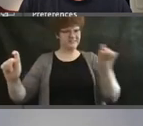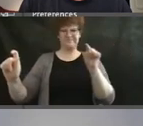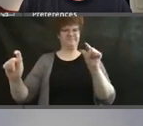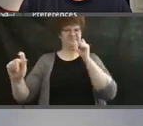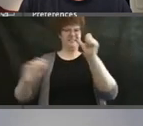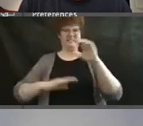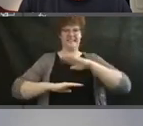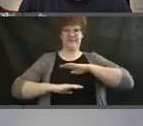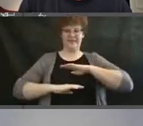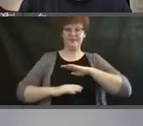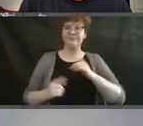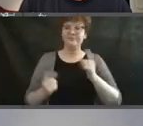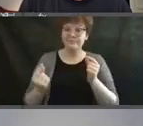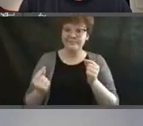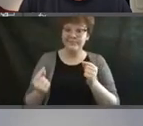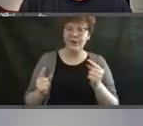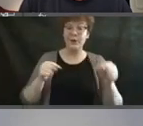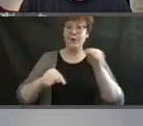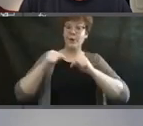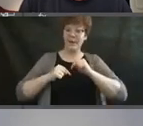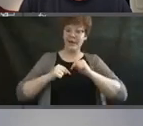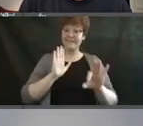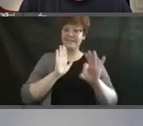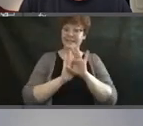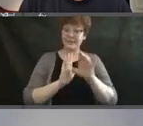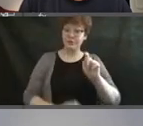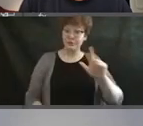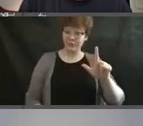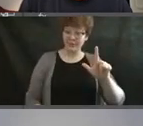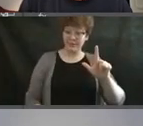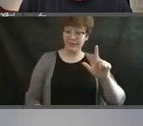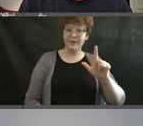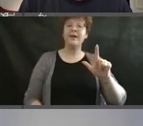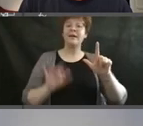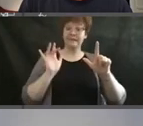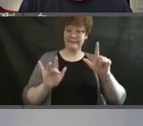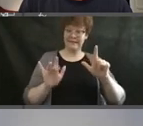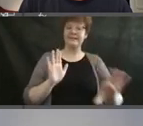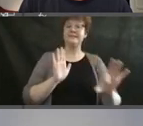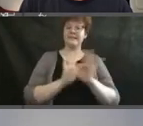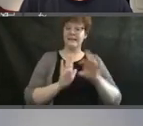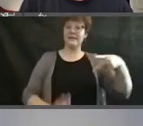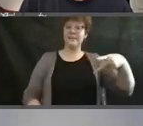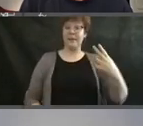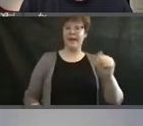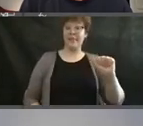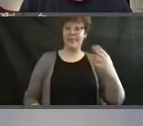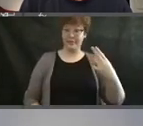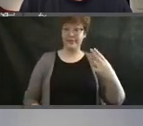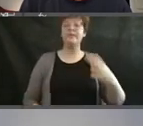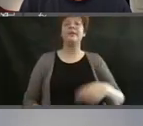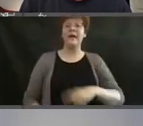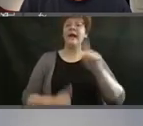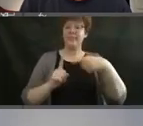tool. Select the path and then select the brush again. And then when you're outside of the